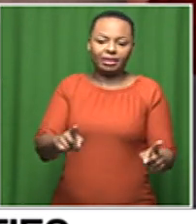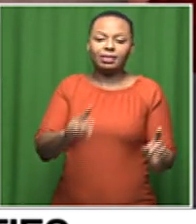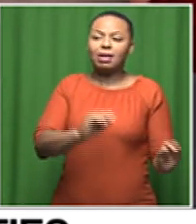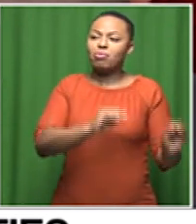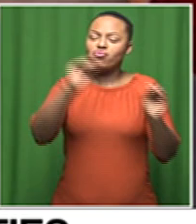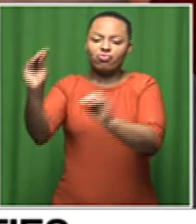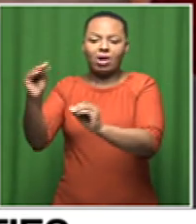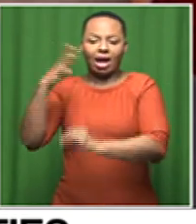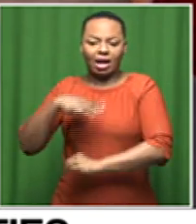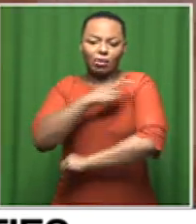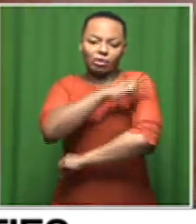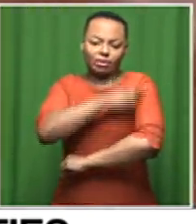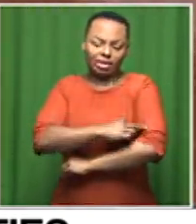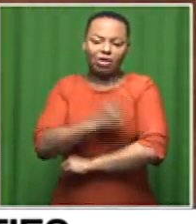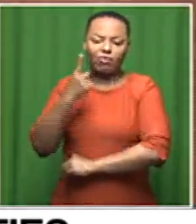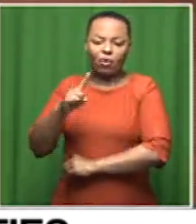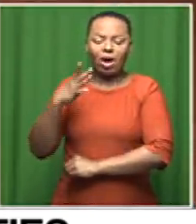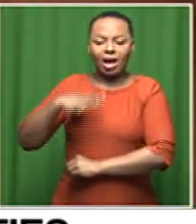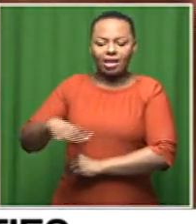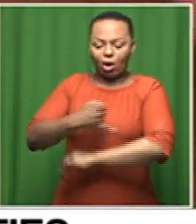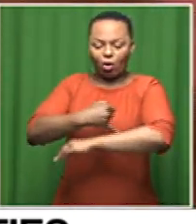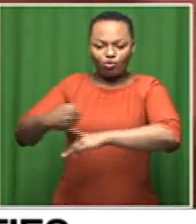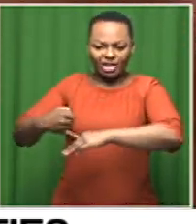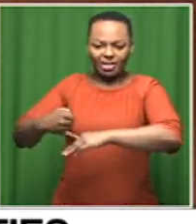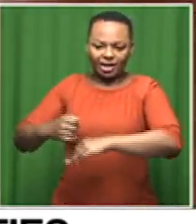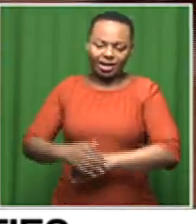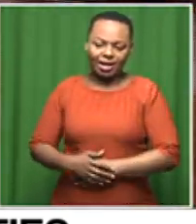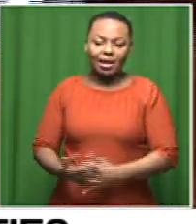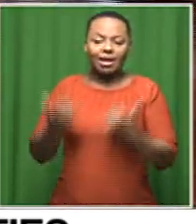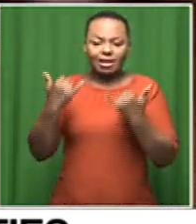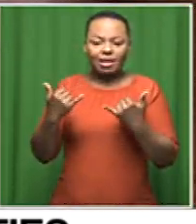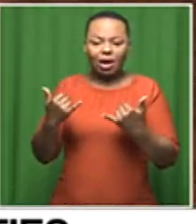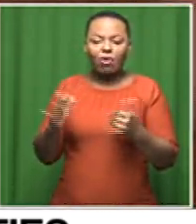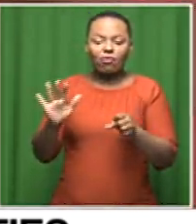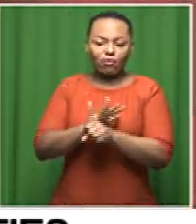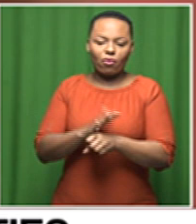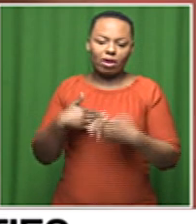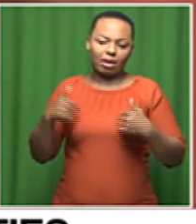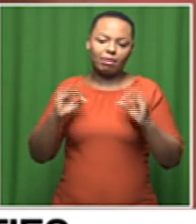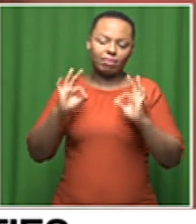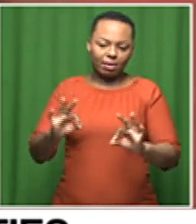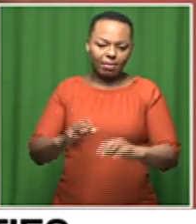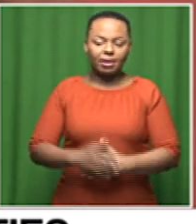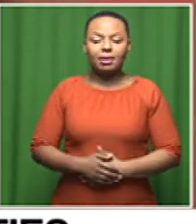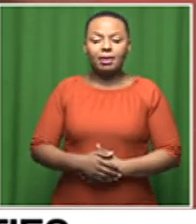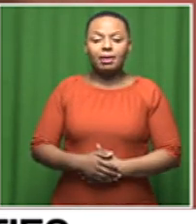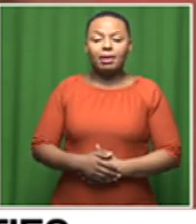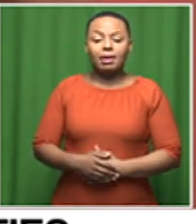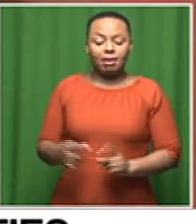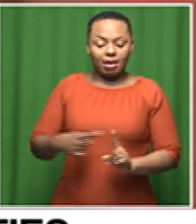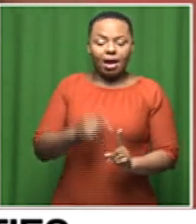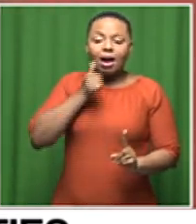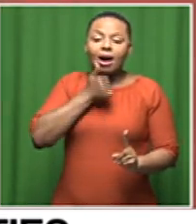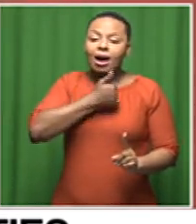another hospital to get the operation she needed, and she is now in full recovery. Mom Eunice says